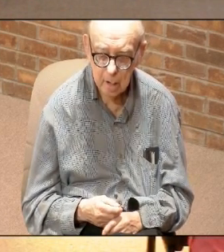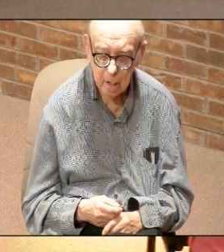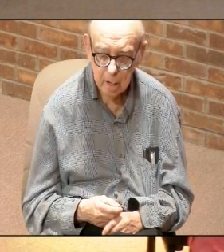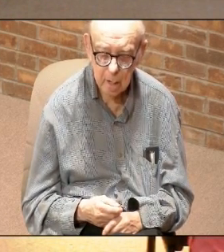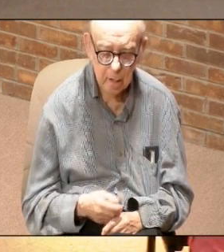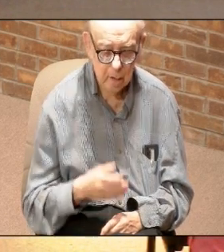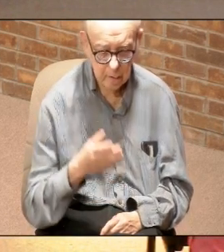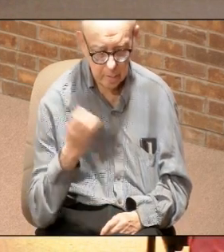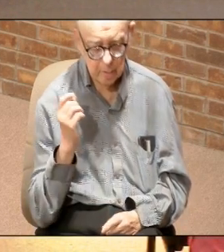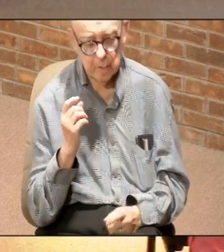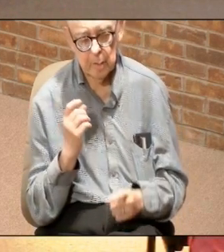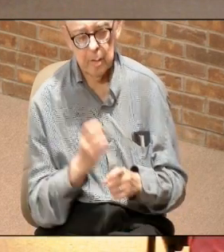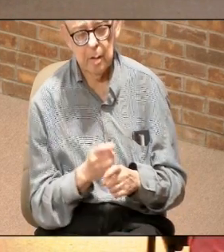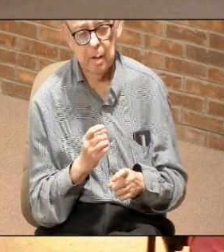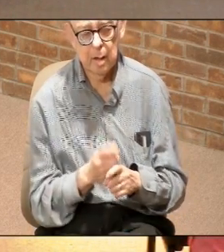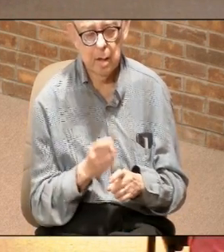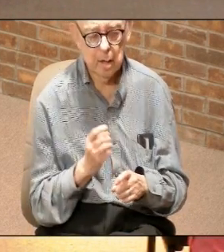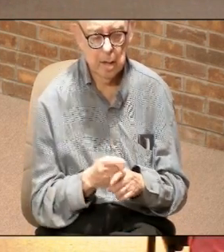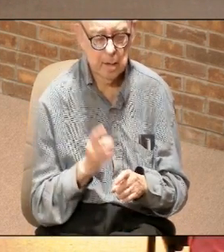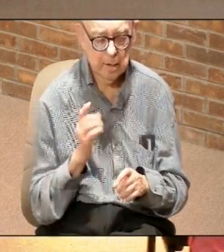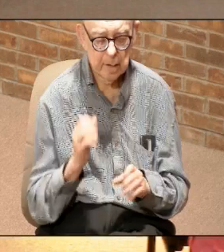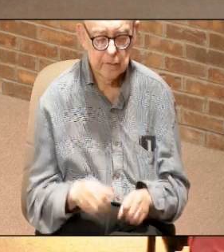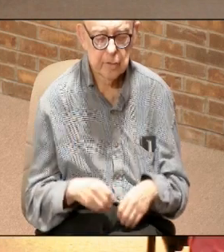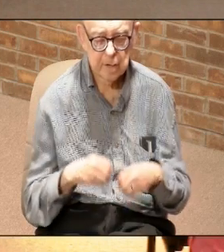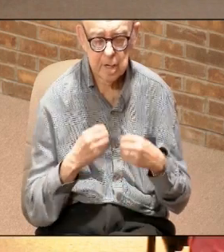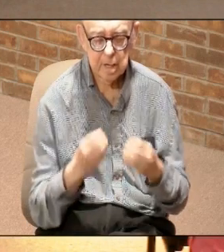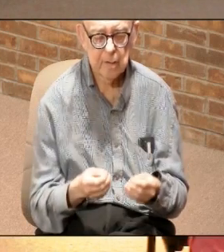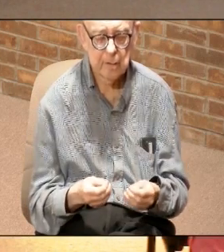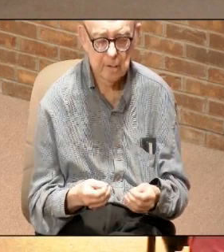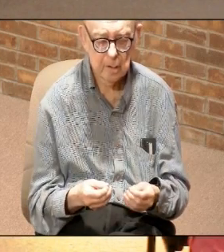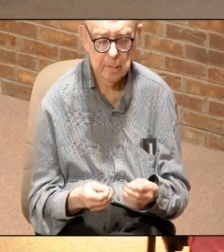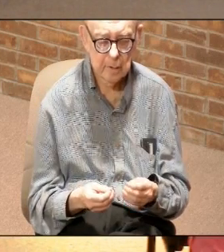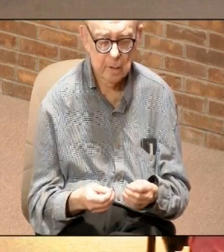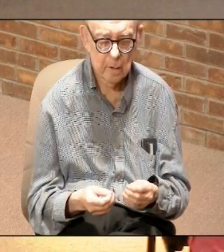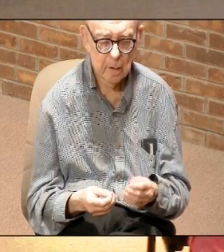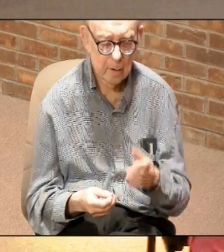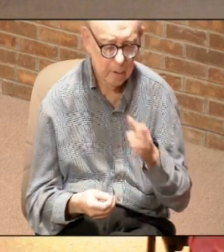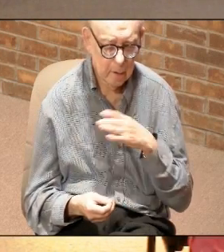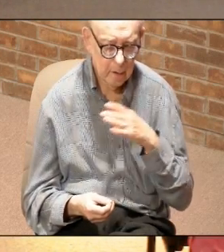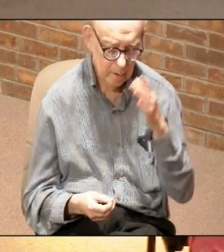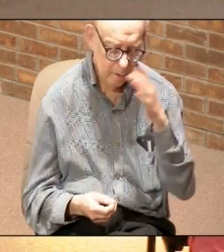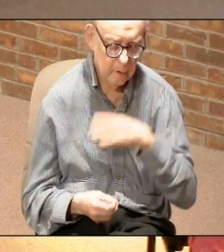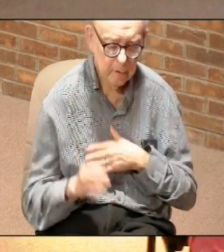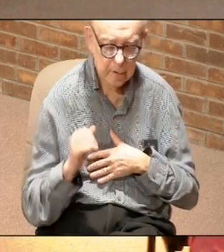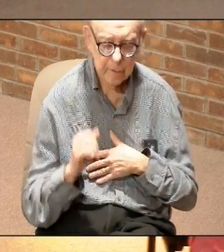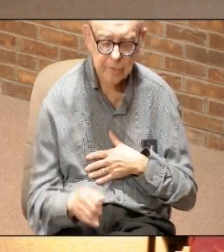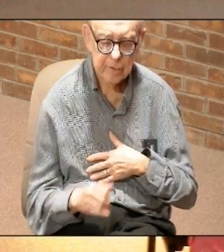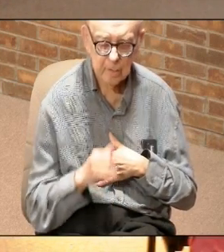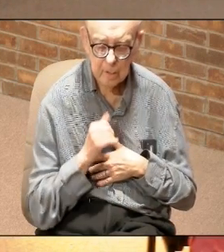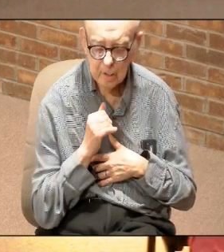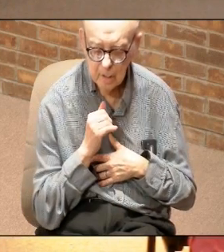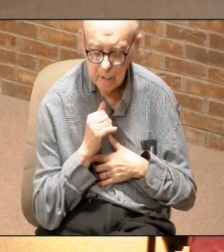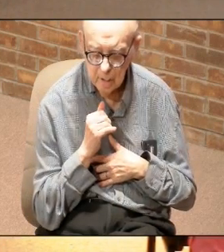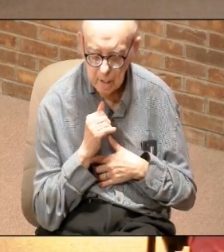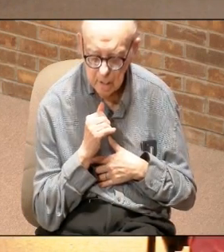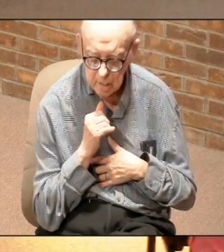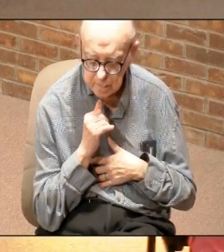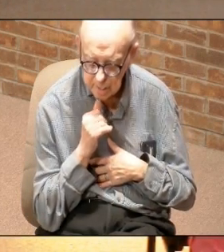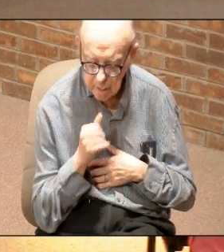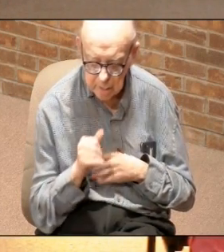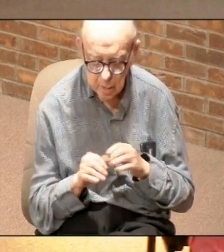The best gifts that could ever be given, ladies and gentlemen, are still unopened.